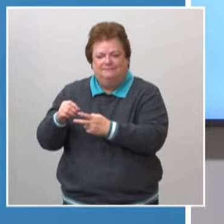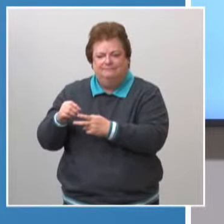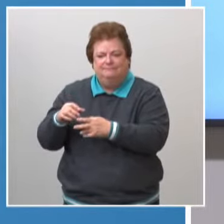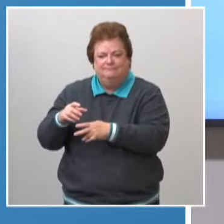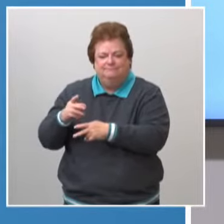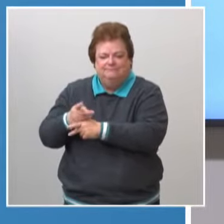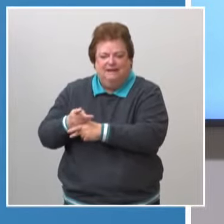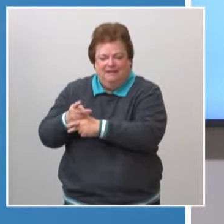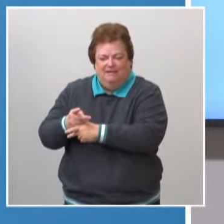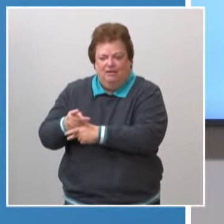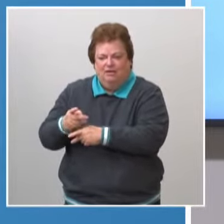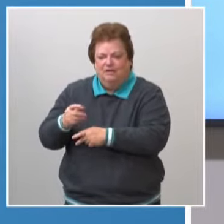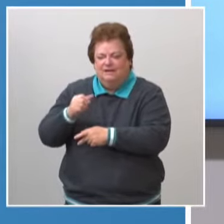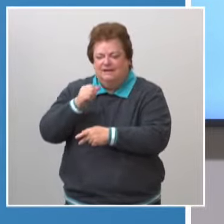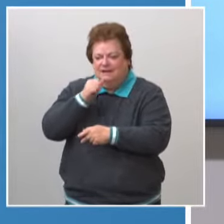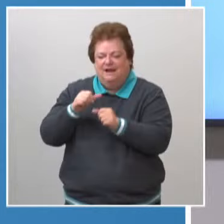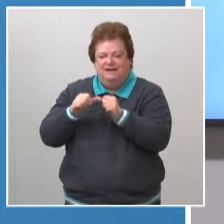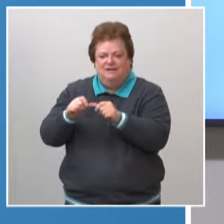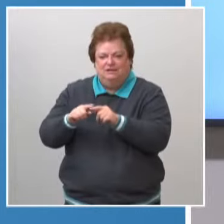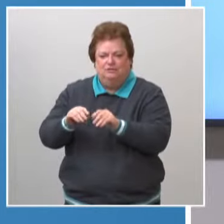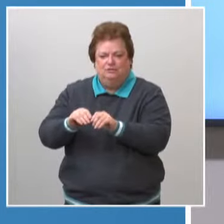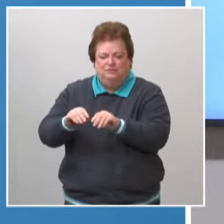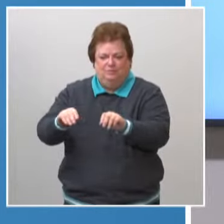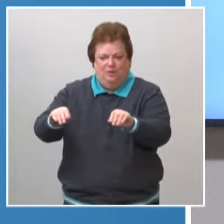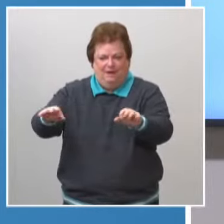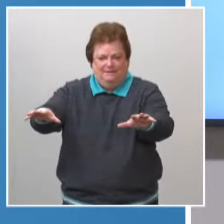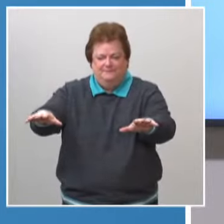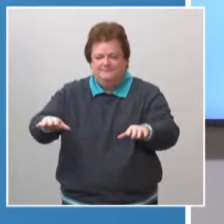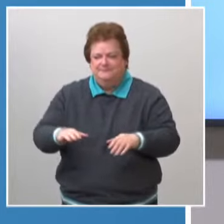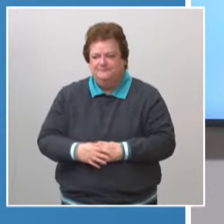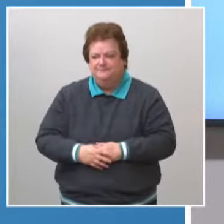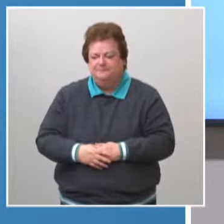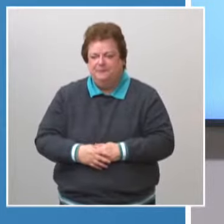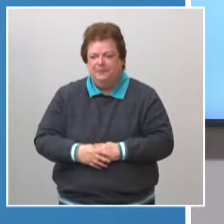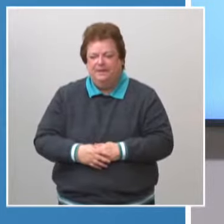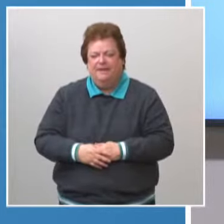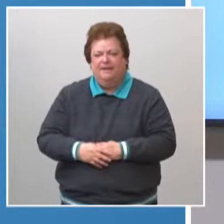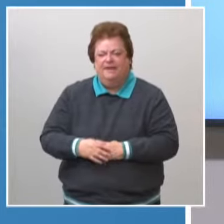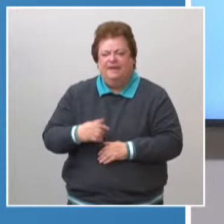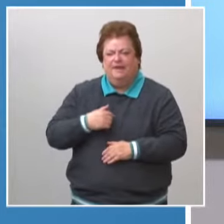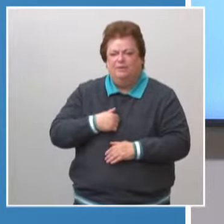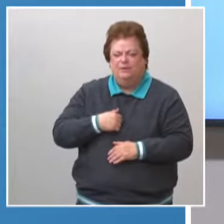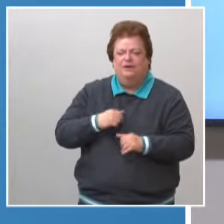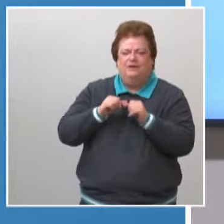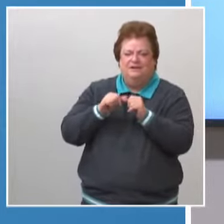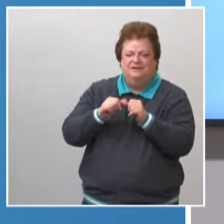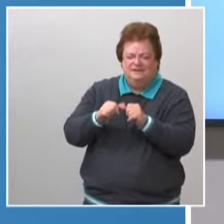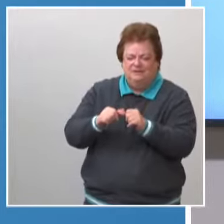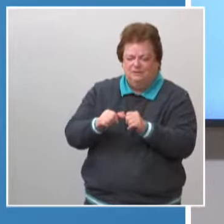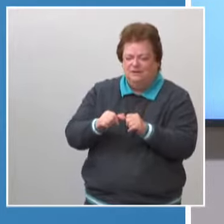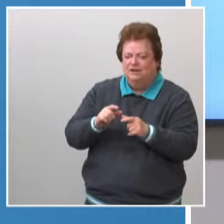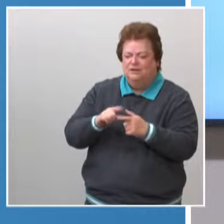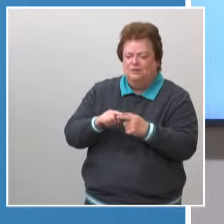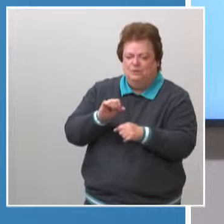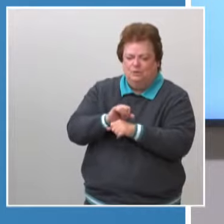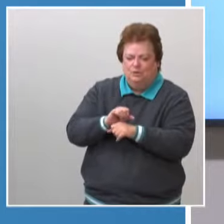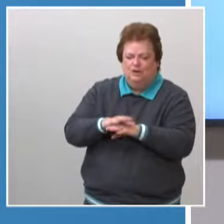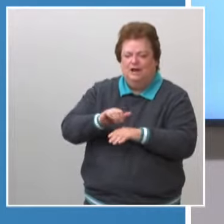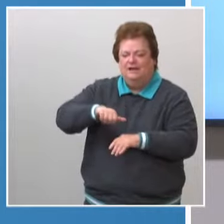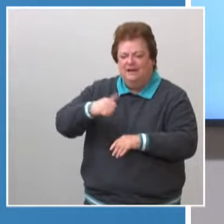not continue to spread the virus in the community. And I think, we're continuing, Alexa, to work on